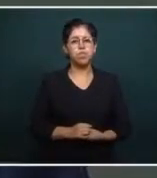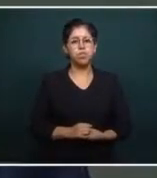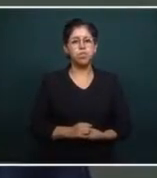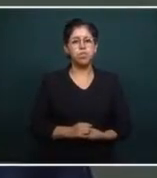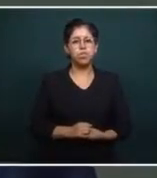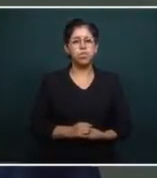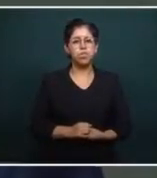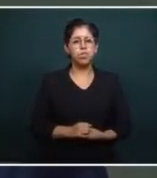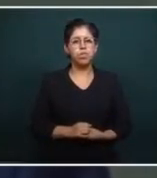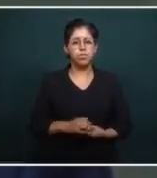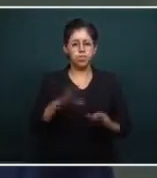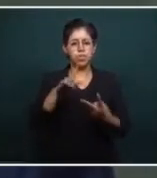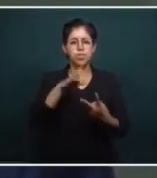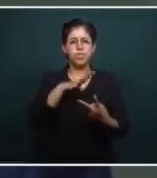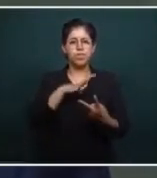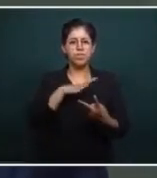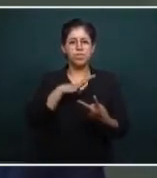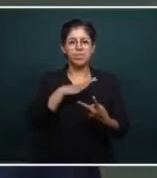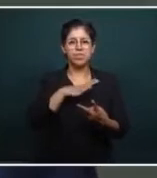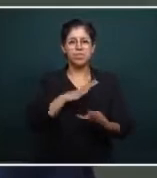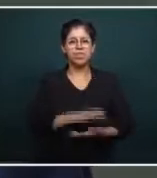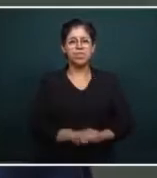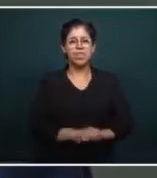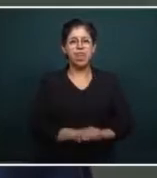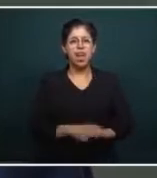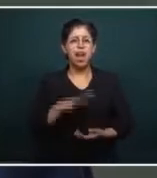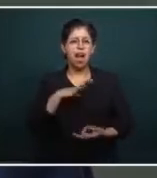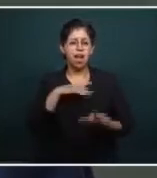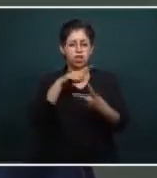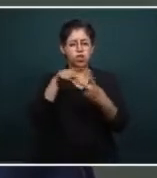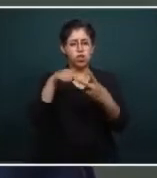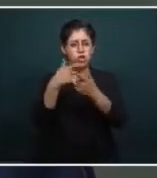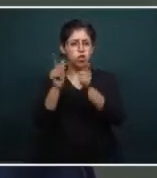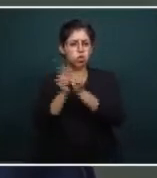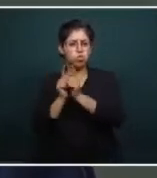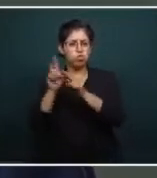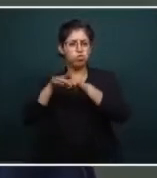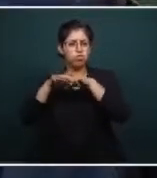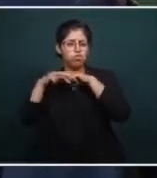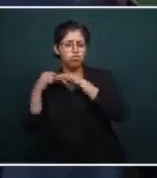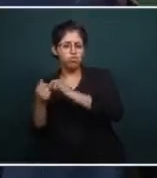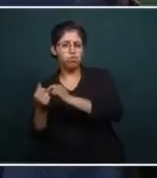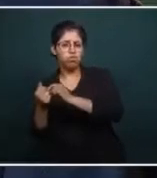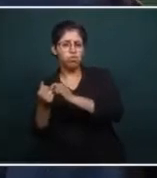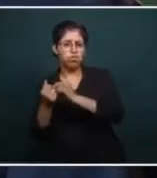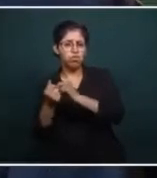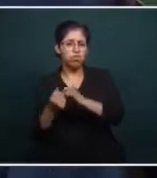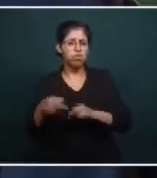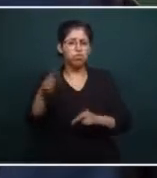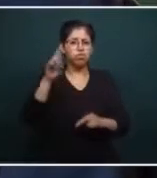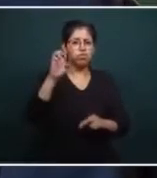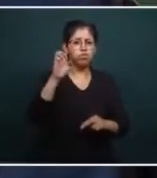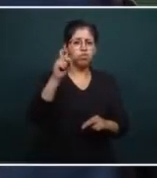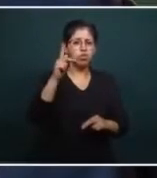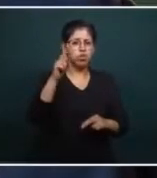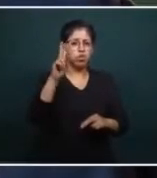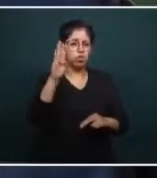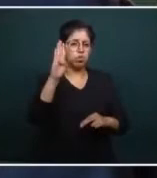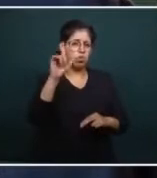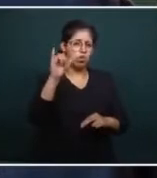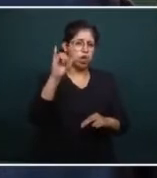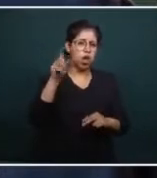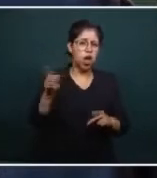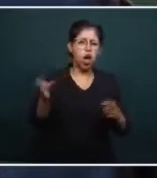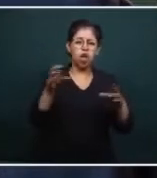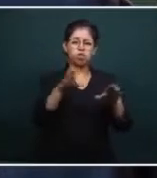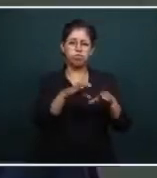ha habido there have been poca atención very little attention al control to the control